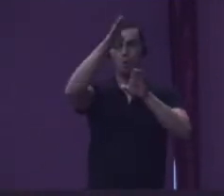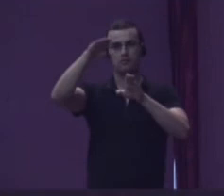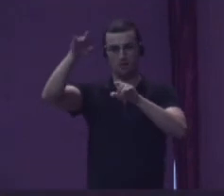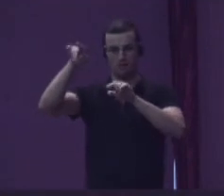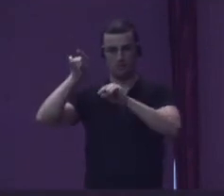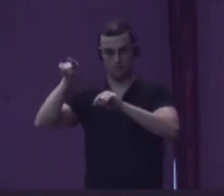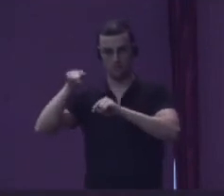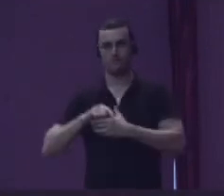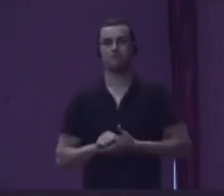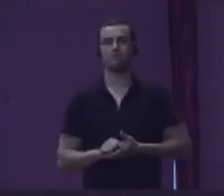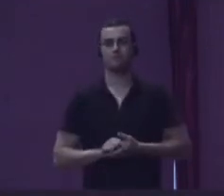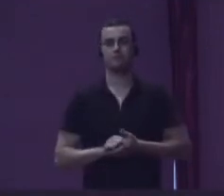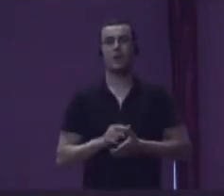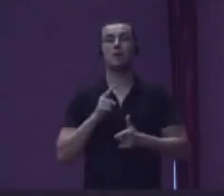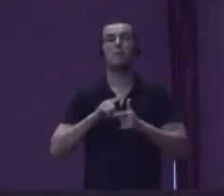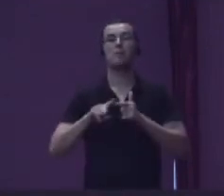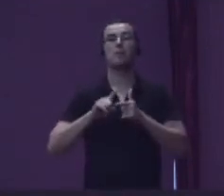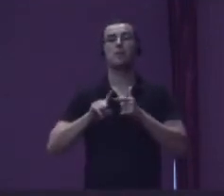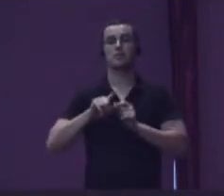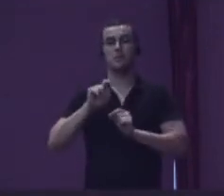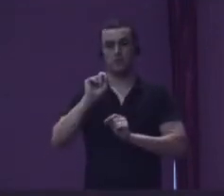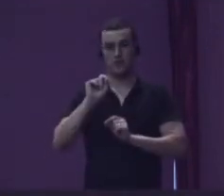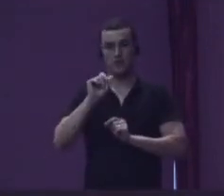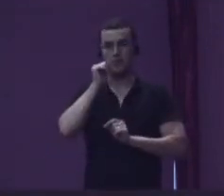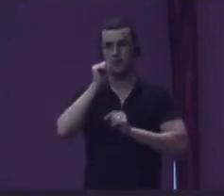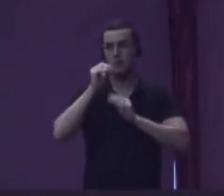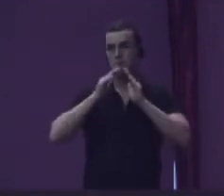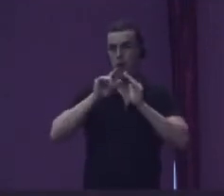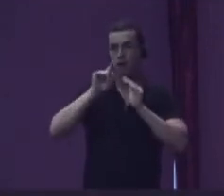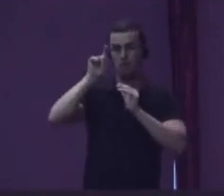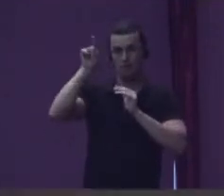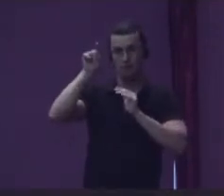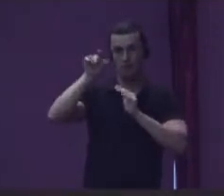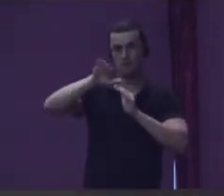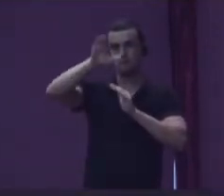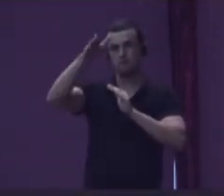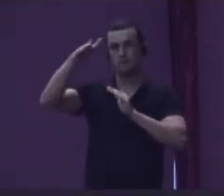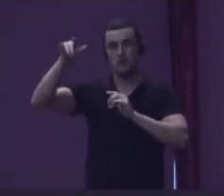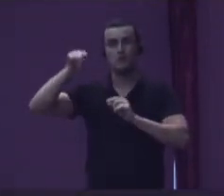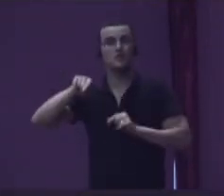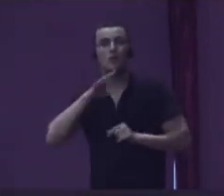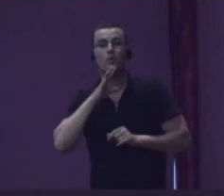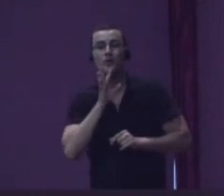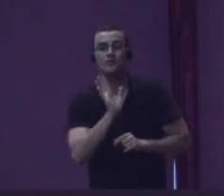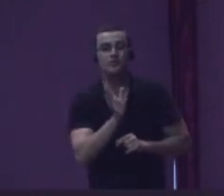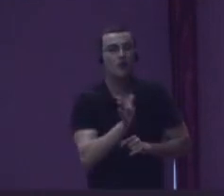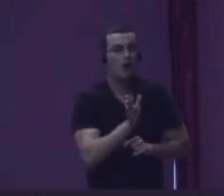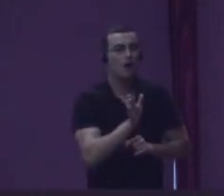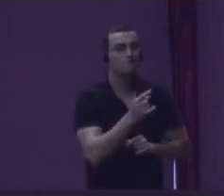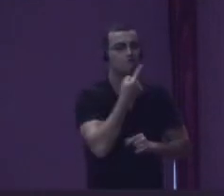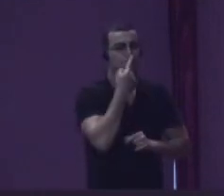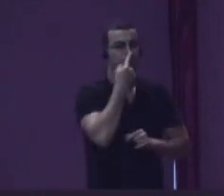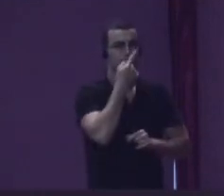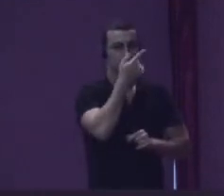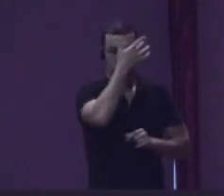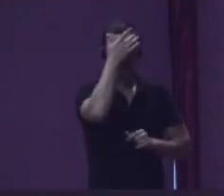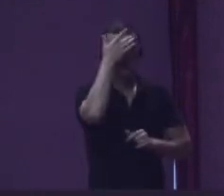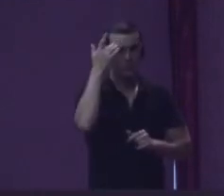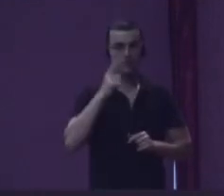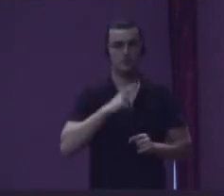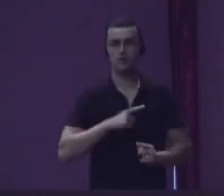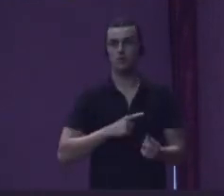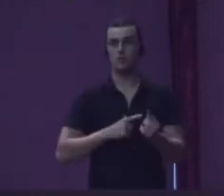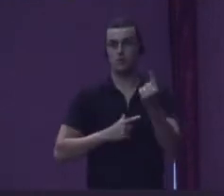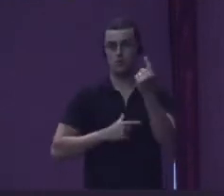living there that you got to know people. Now, one of the midwives who was not from the village but had some clients